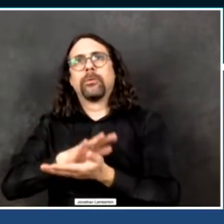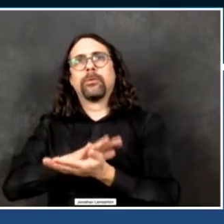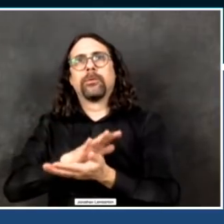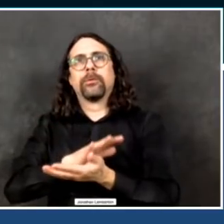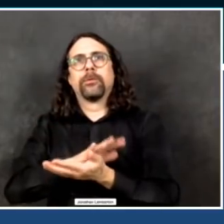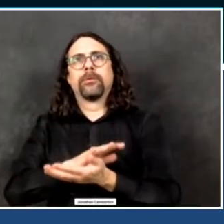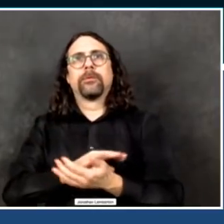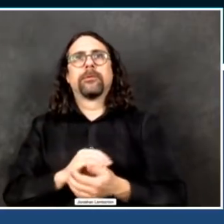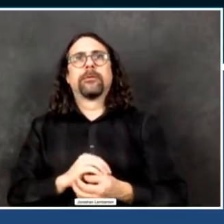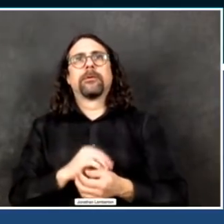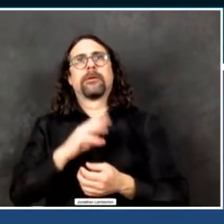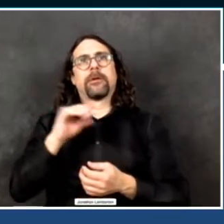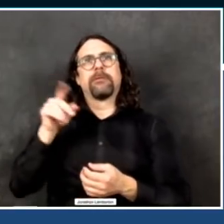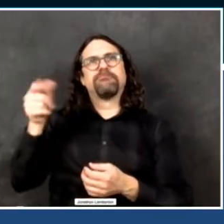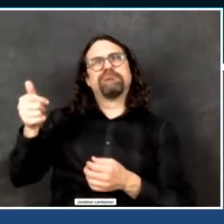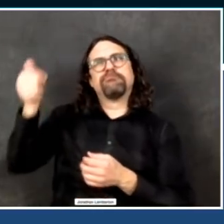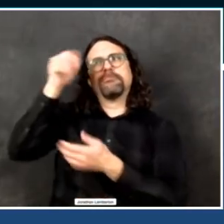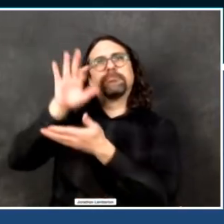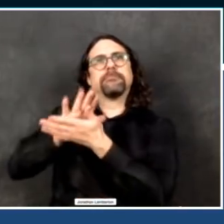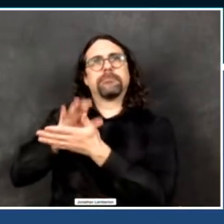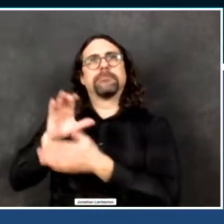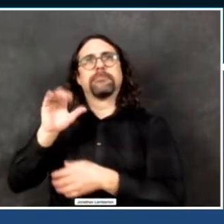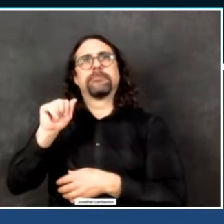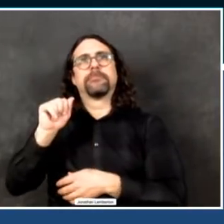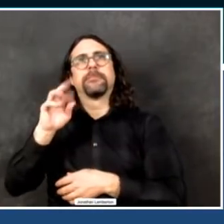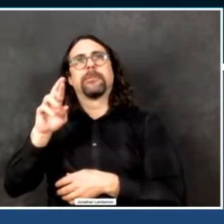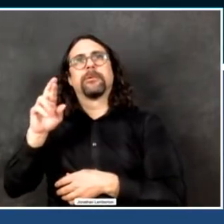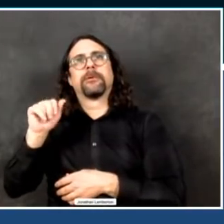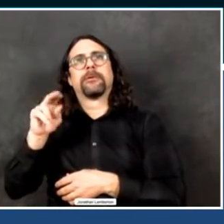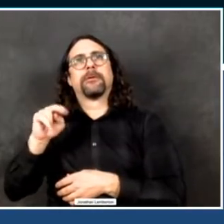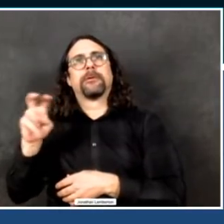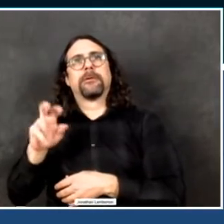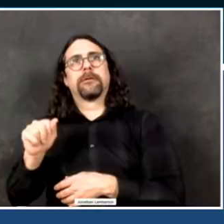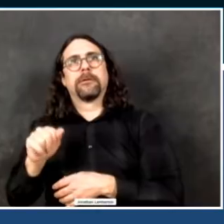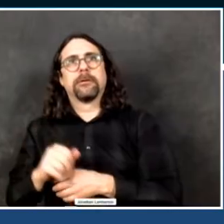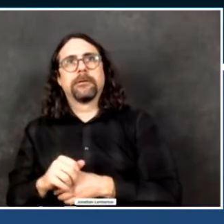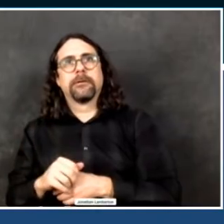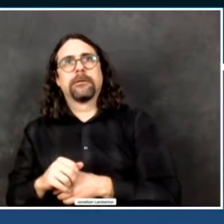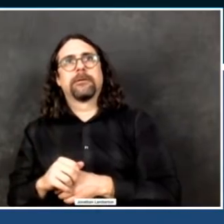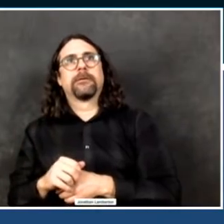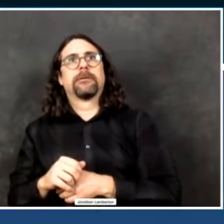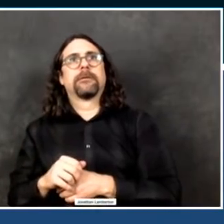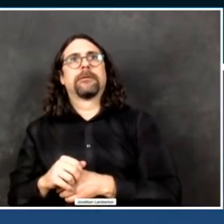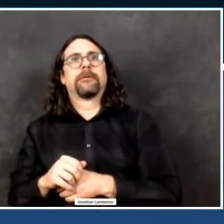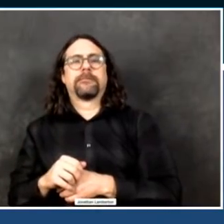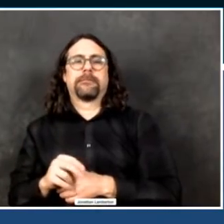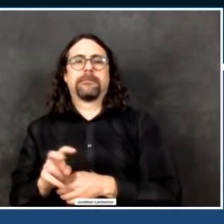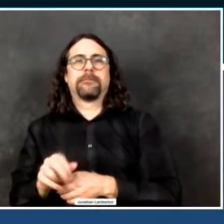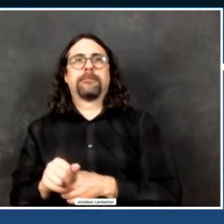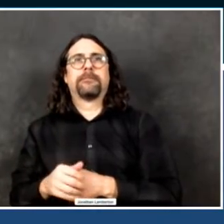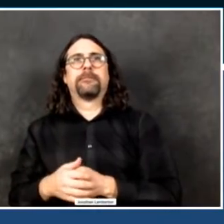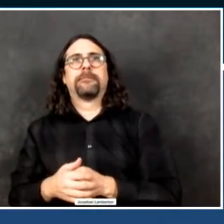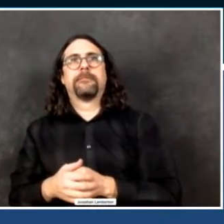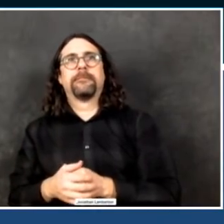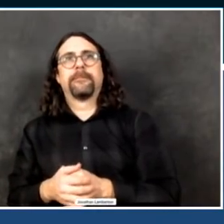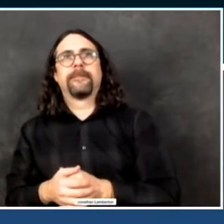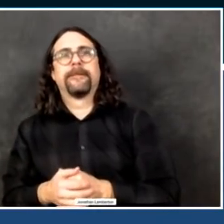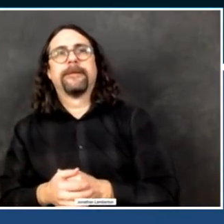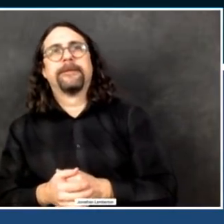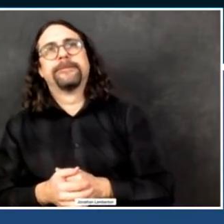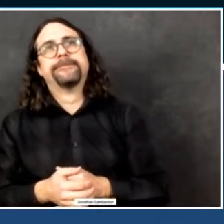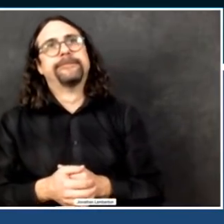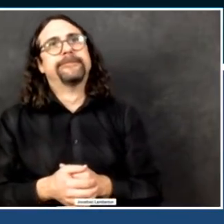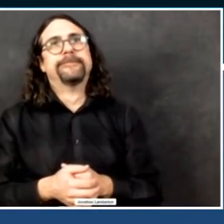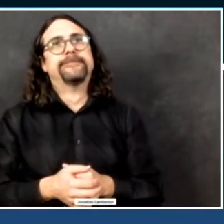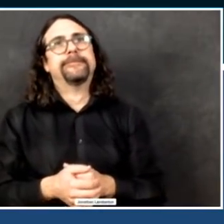we explained, obviously, why that was the right thing to do in terms of health and safety, why it was the right thing to do in terms of recognizing what